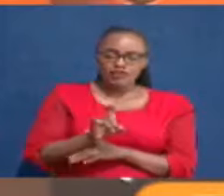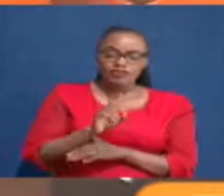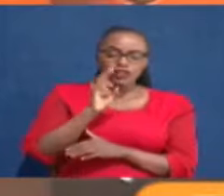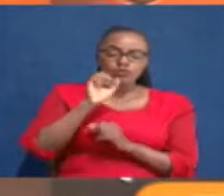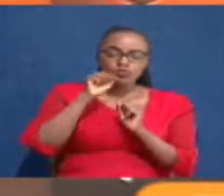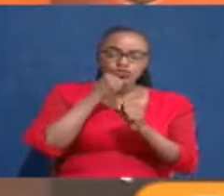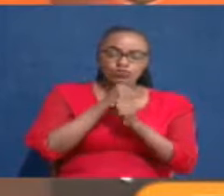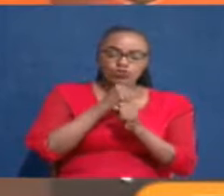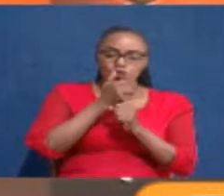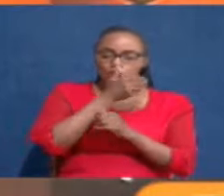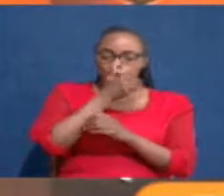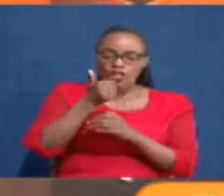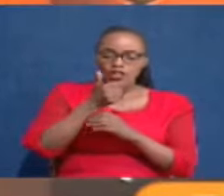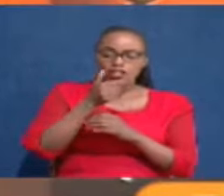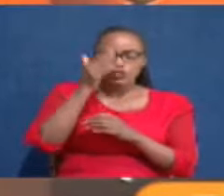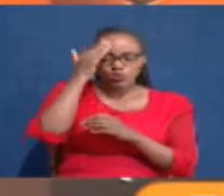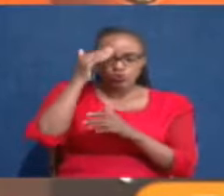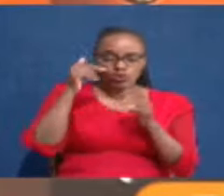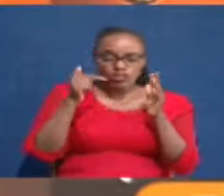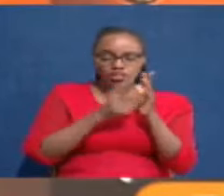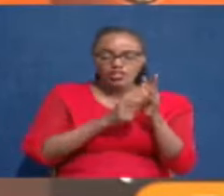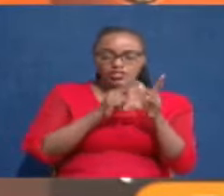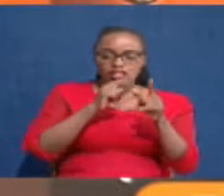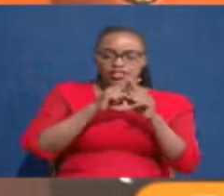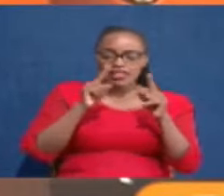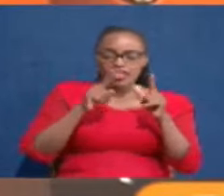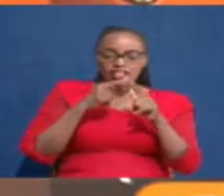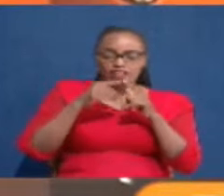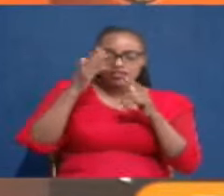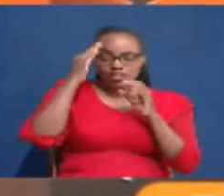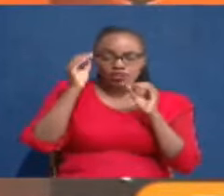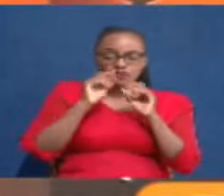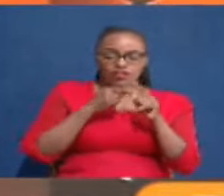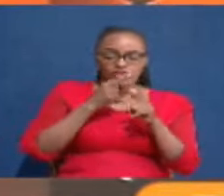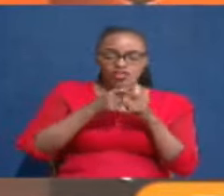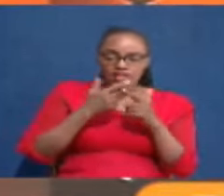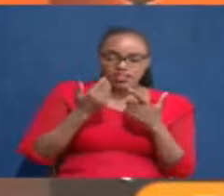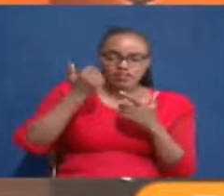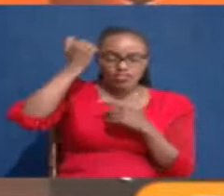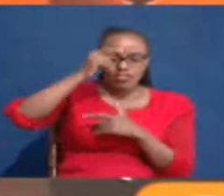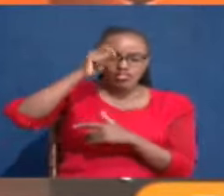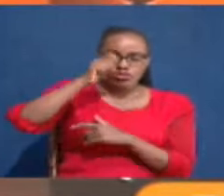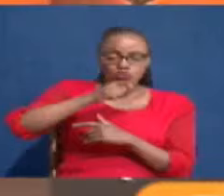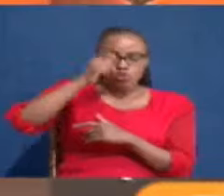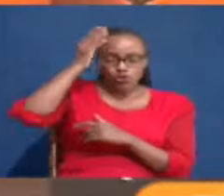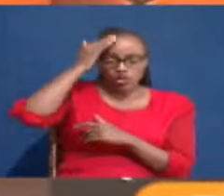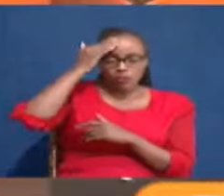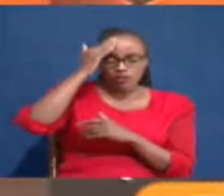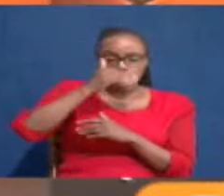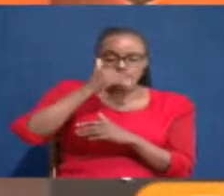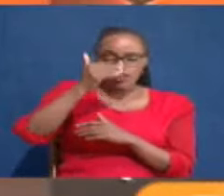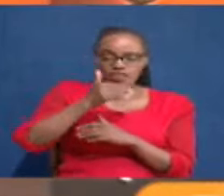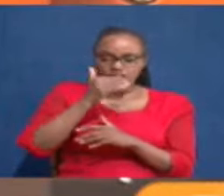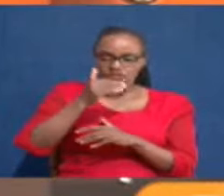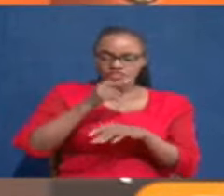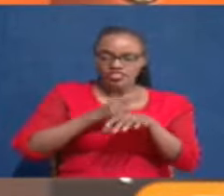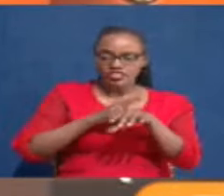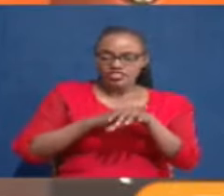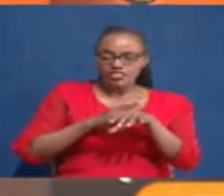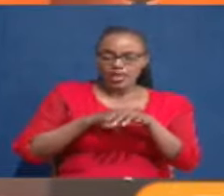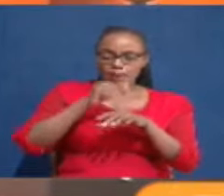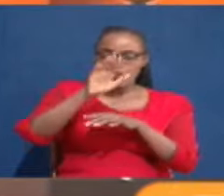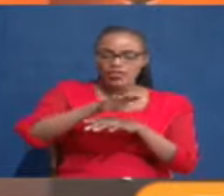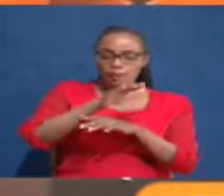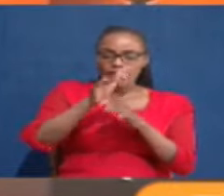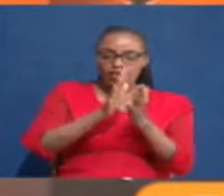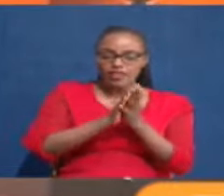well to know this. If they don't, the judiciary seems ready to remind them of this at every turn. Parliament